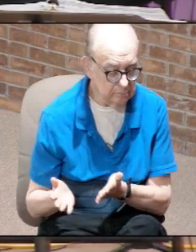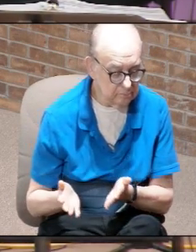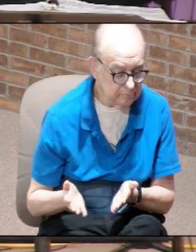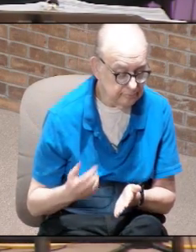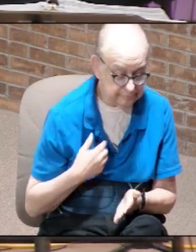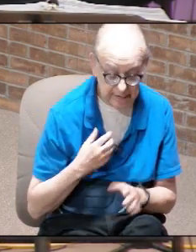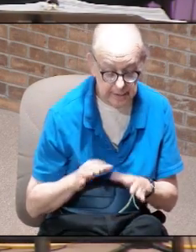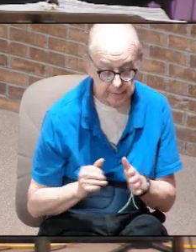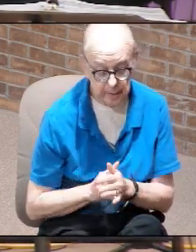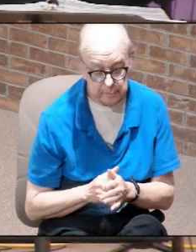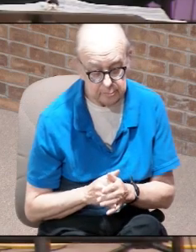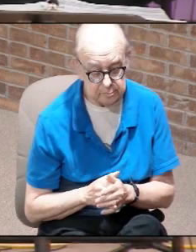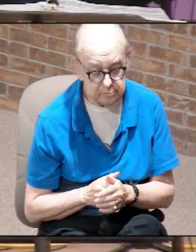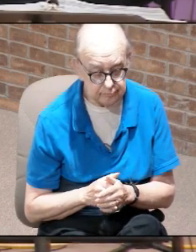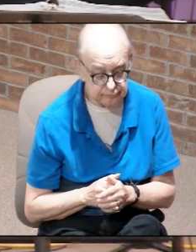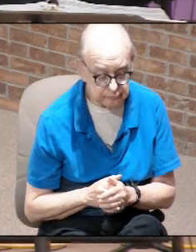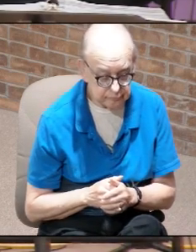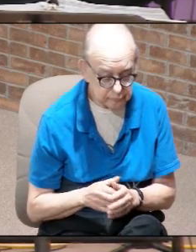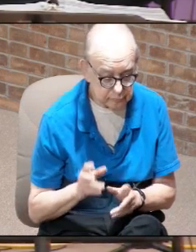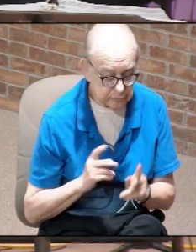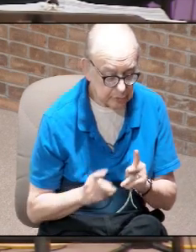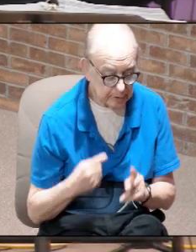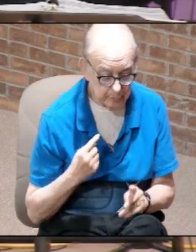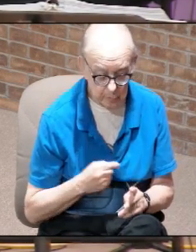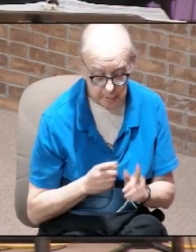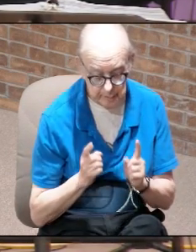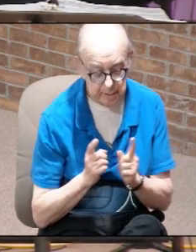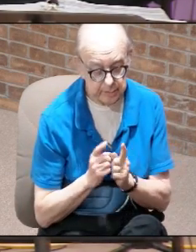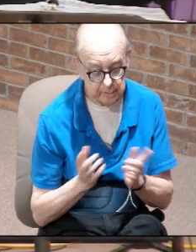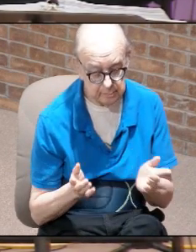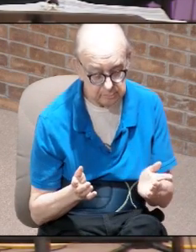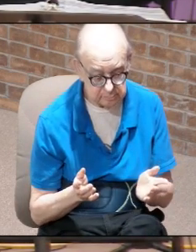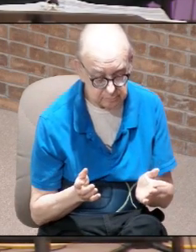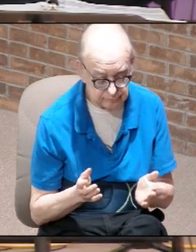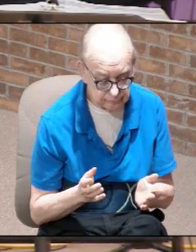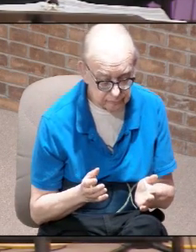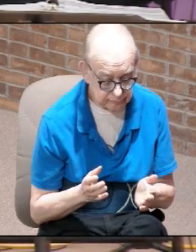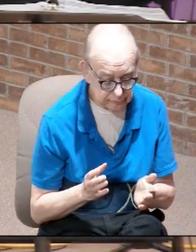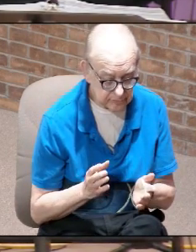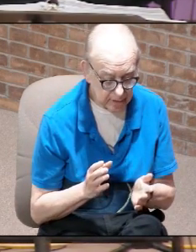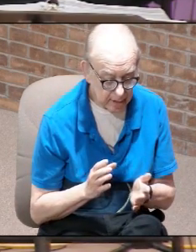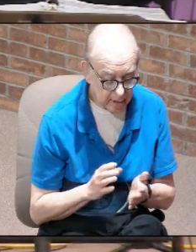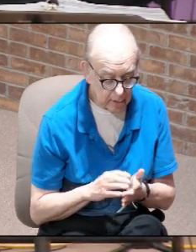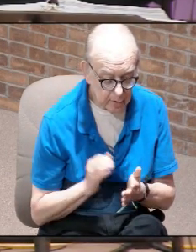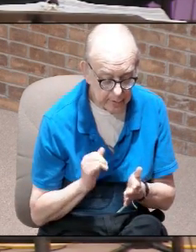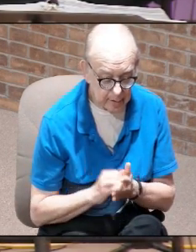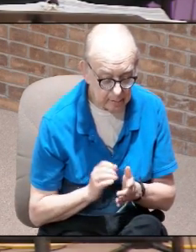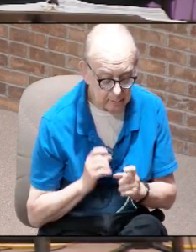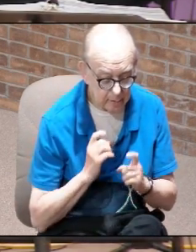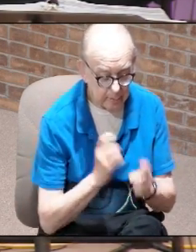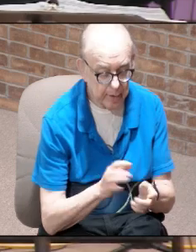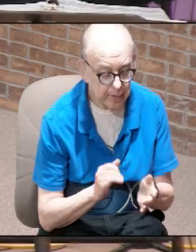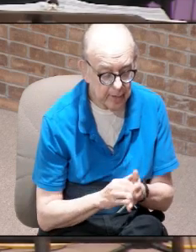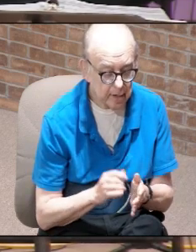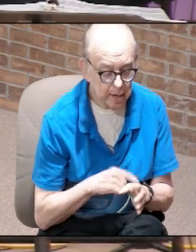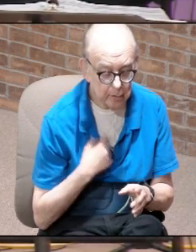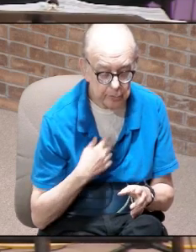So I did. To people we met, and I found that in giving, I